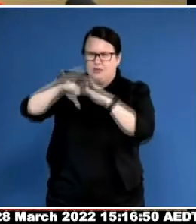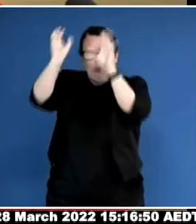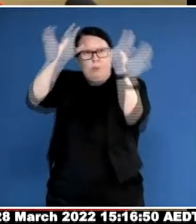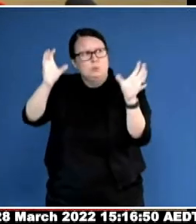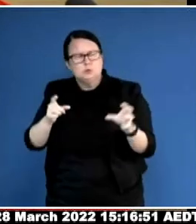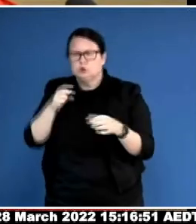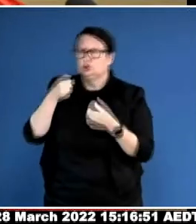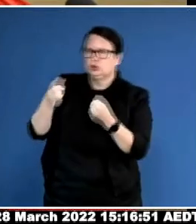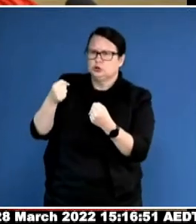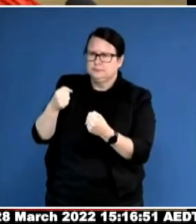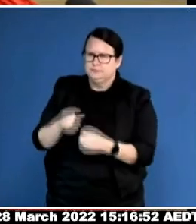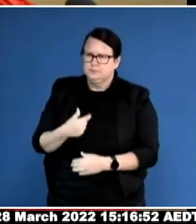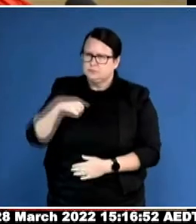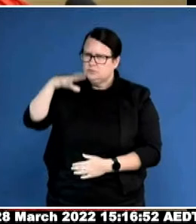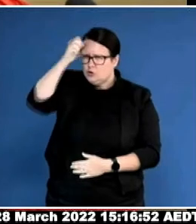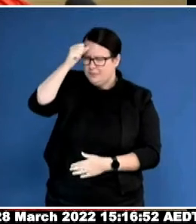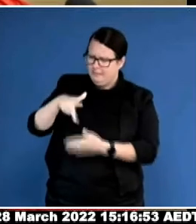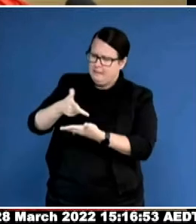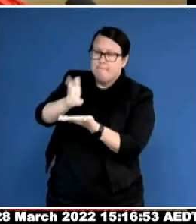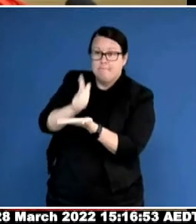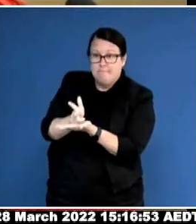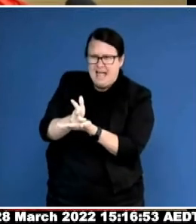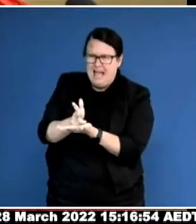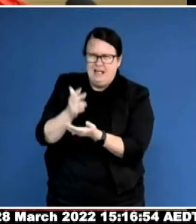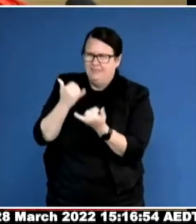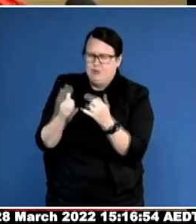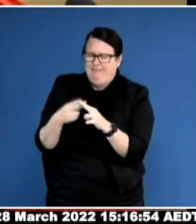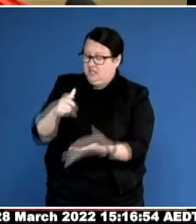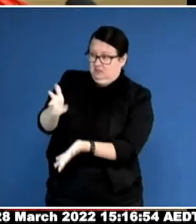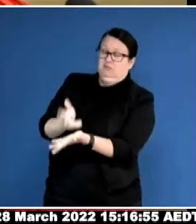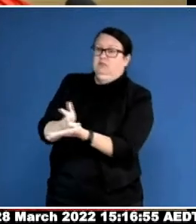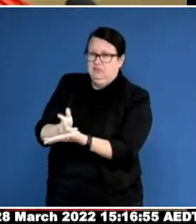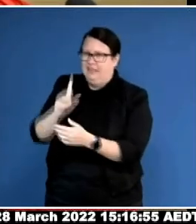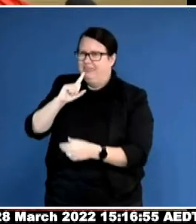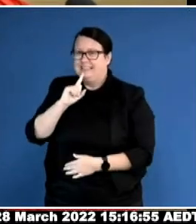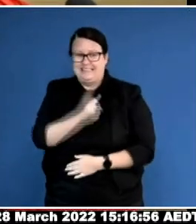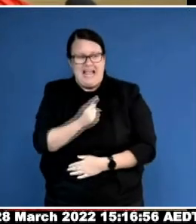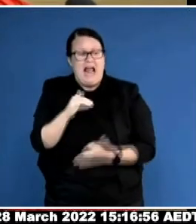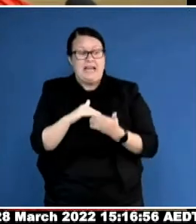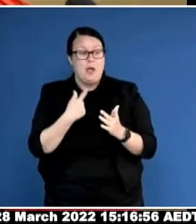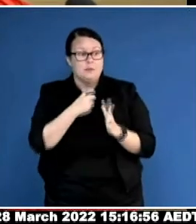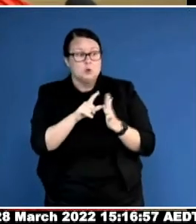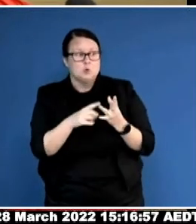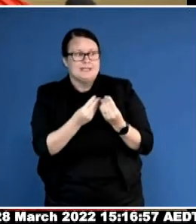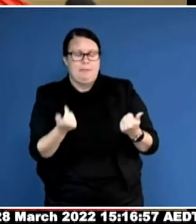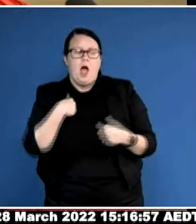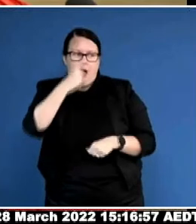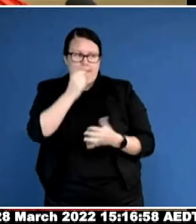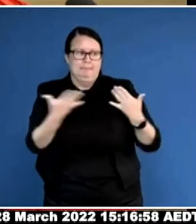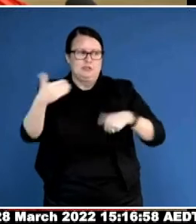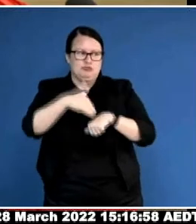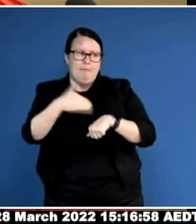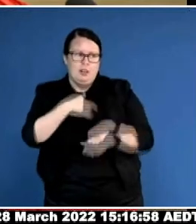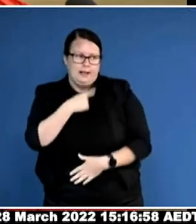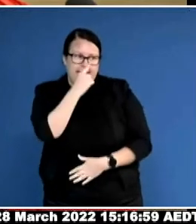bush. I just remember him parking the car erratically and then saying, now I'm going to do something I could get in trouble